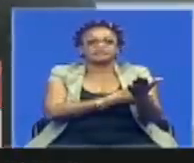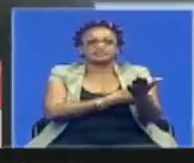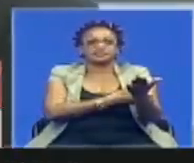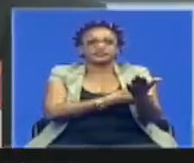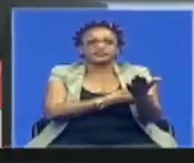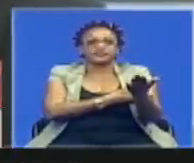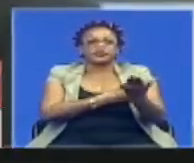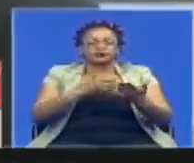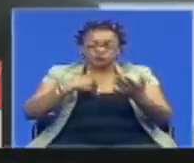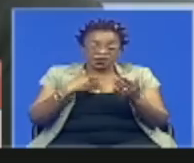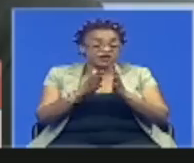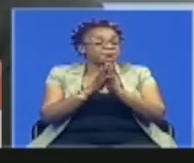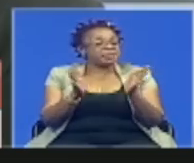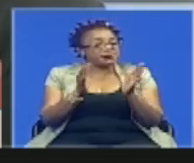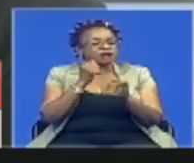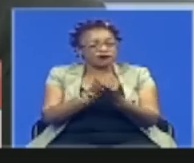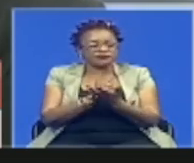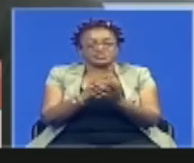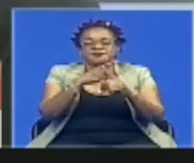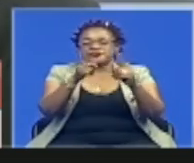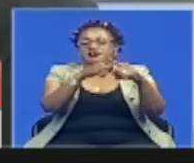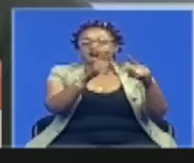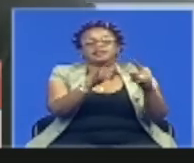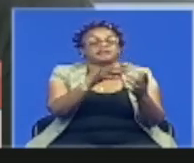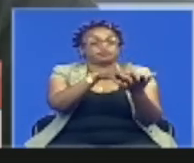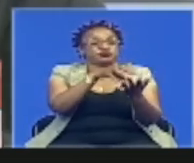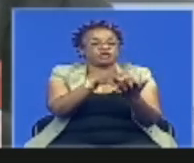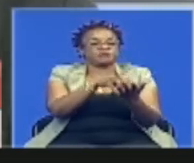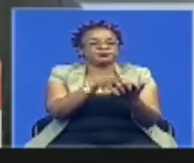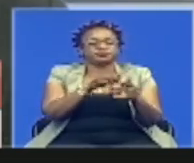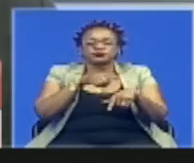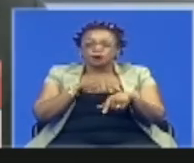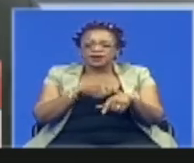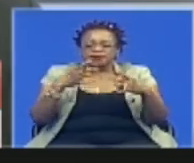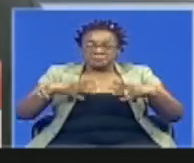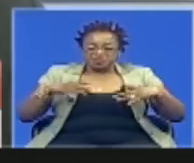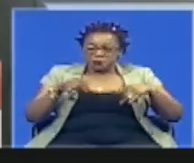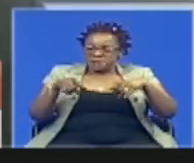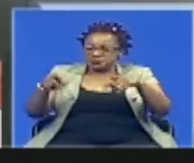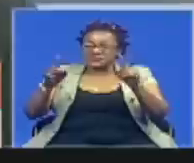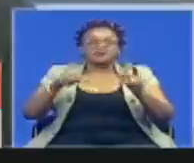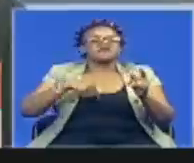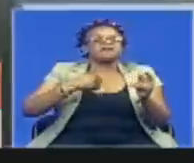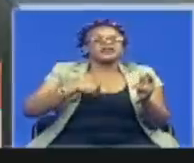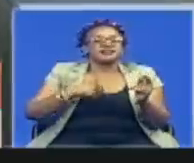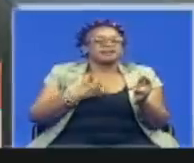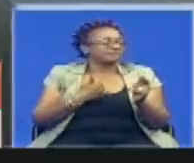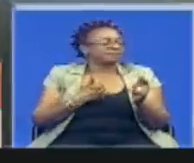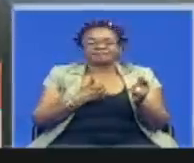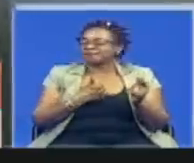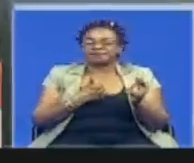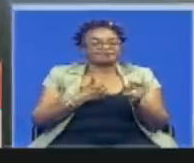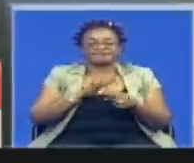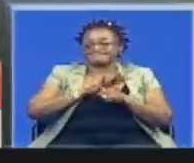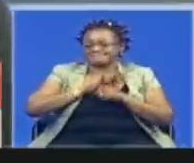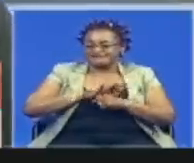to hold public office in their various echelons. Now, when the people themselves feel that they have been disenfranchised by